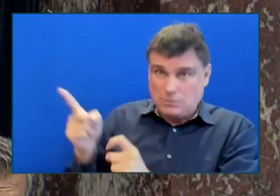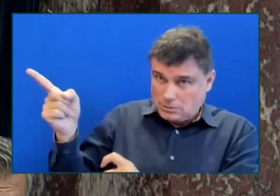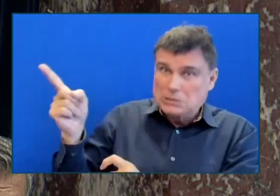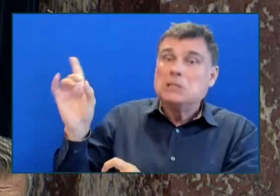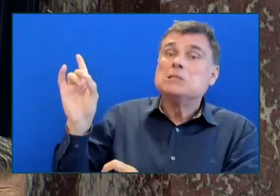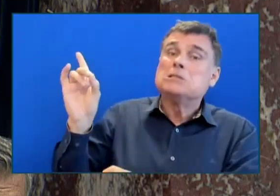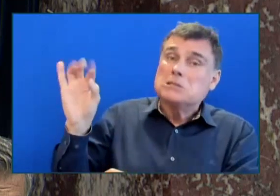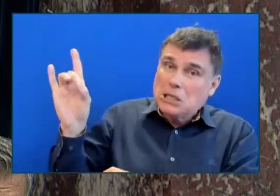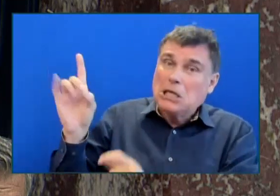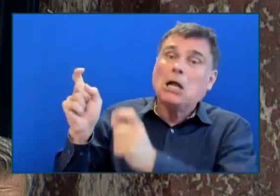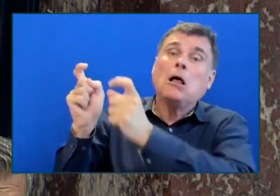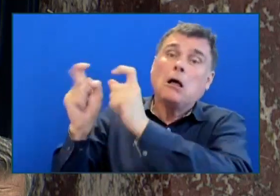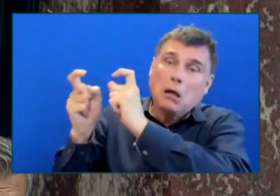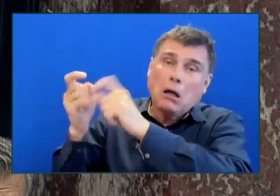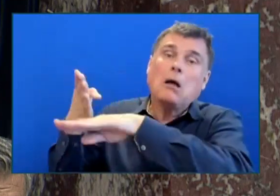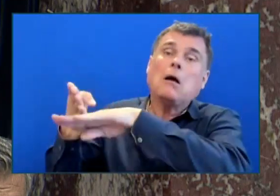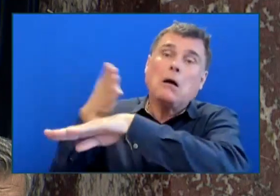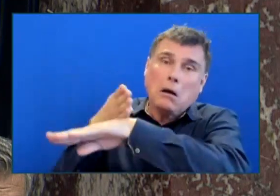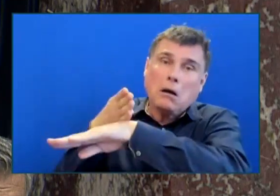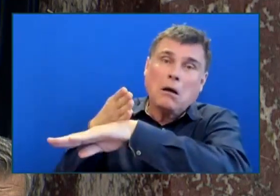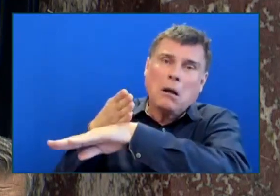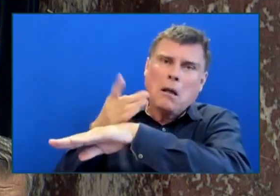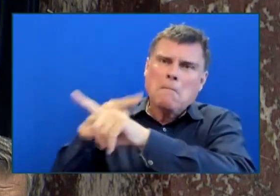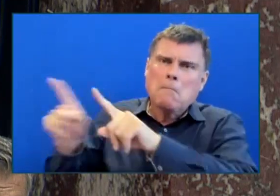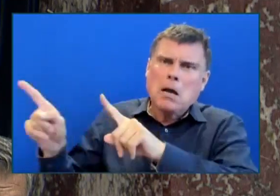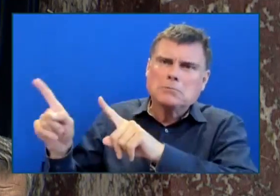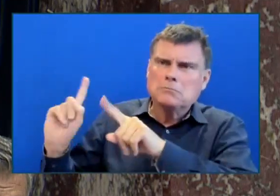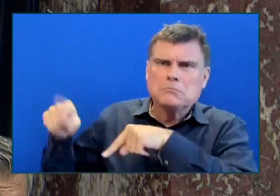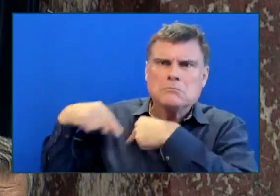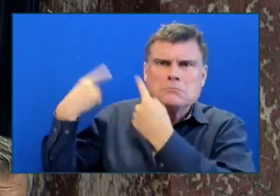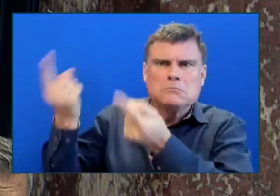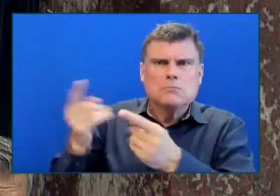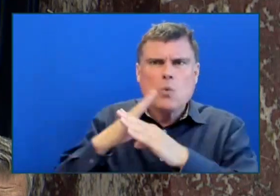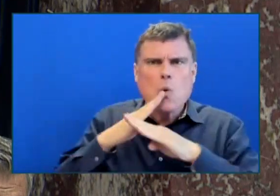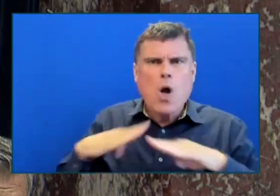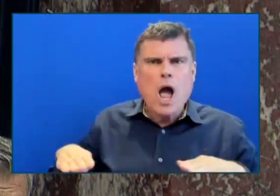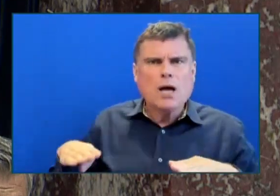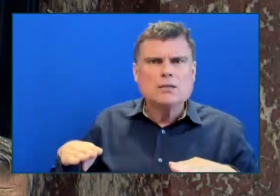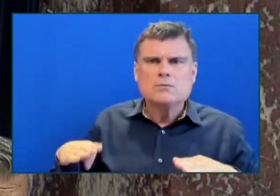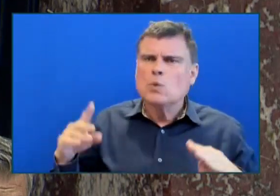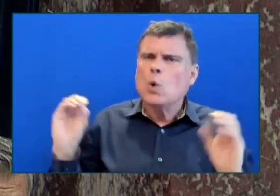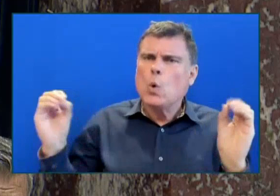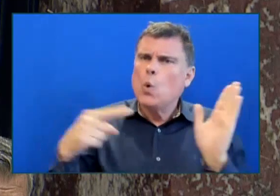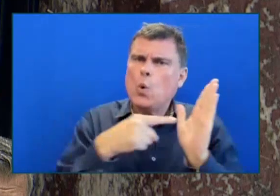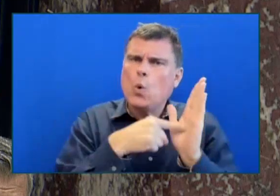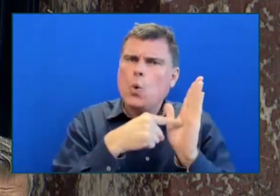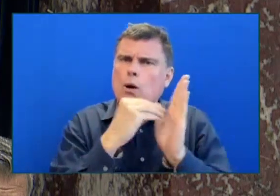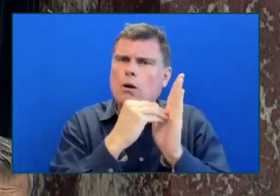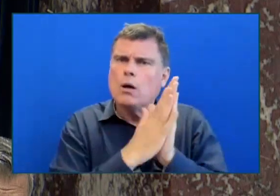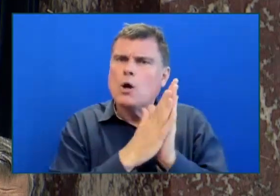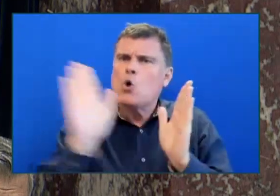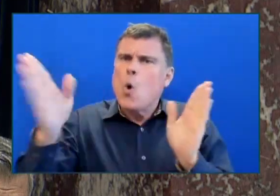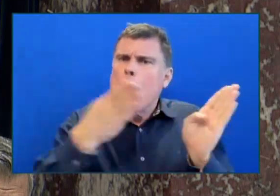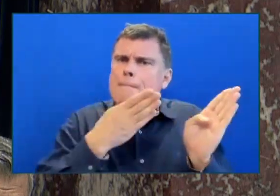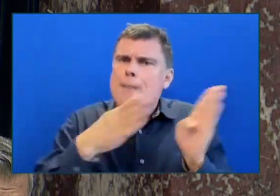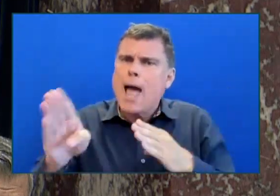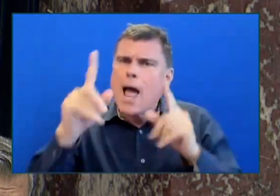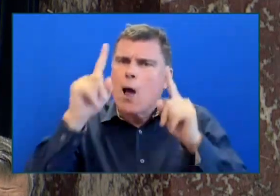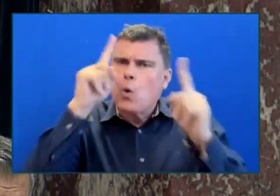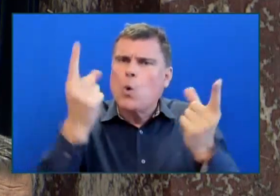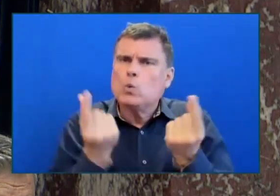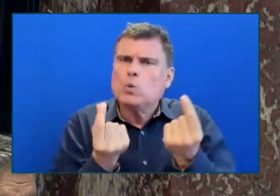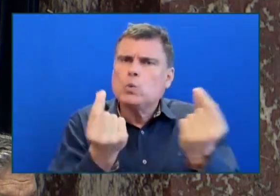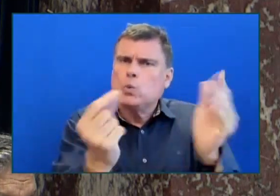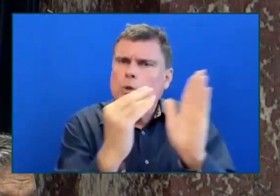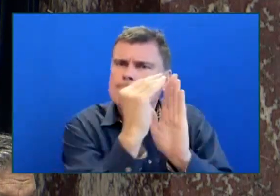minister's mandate letter, nothing in the service plan about those recommendations. It appears to not be a priority for this Premier. The members of